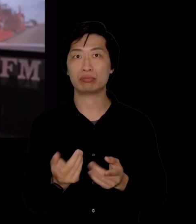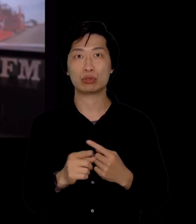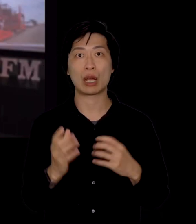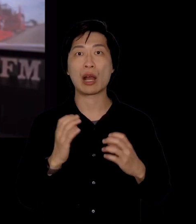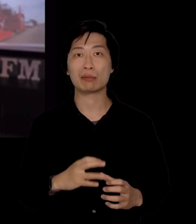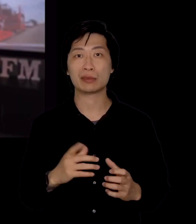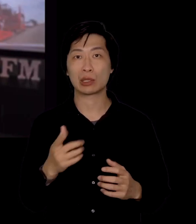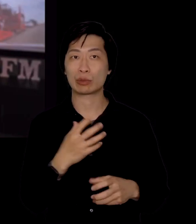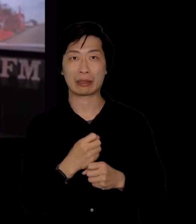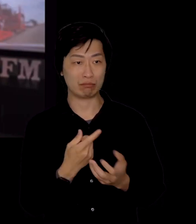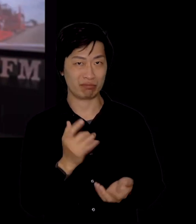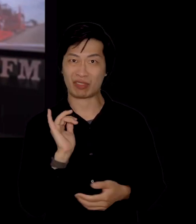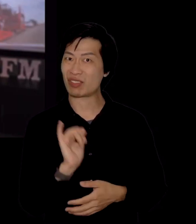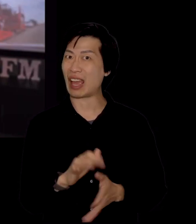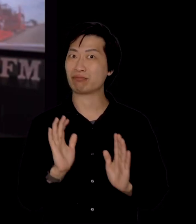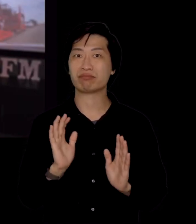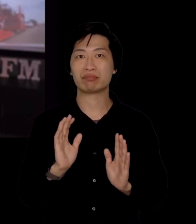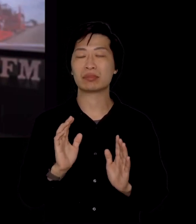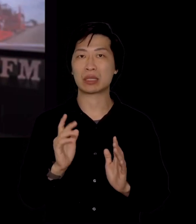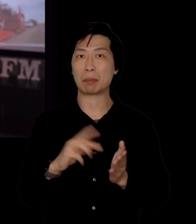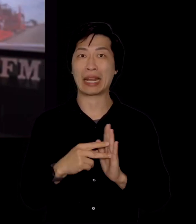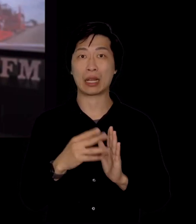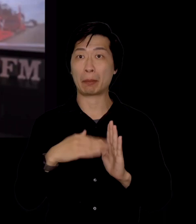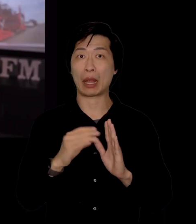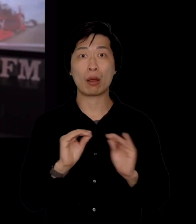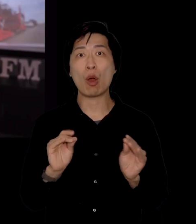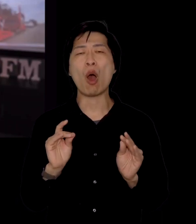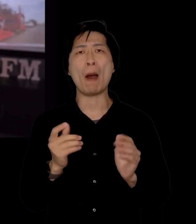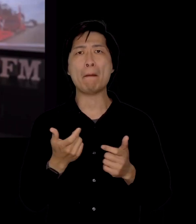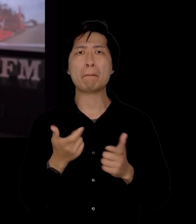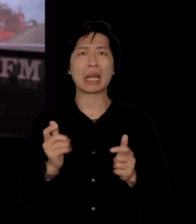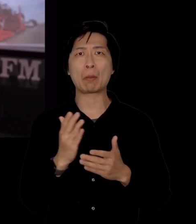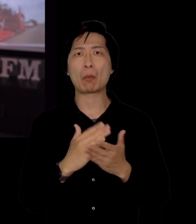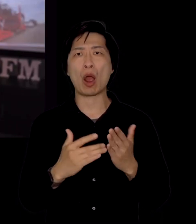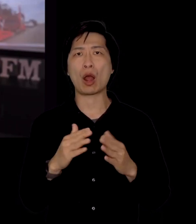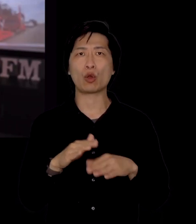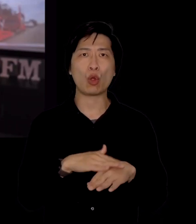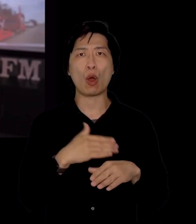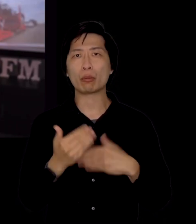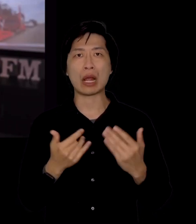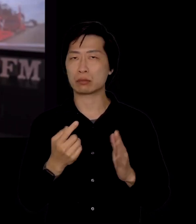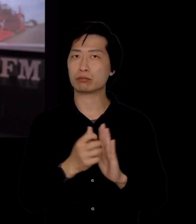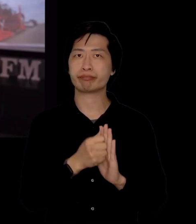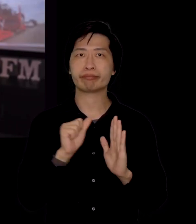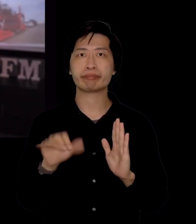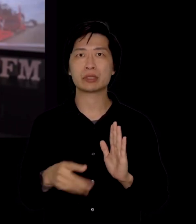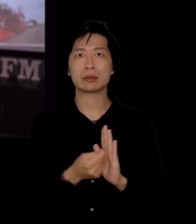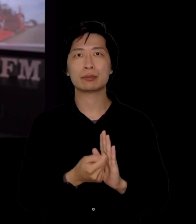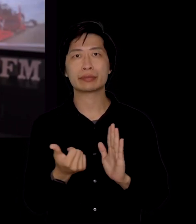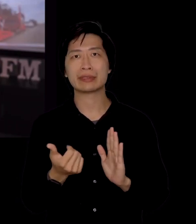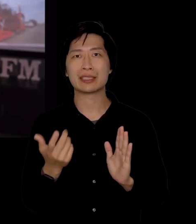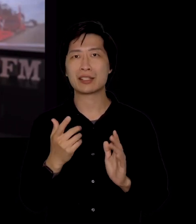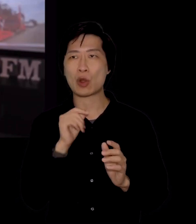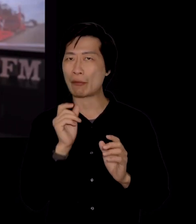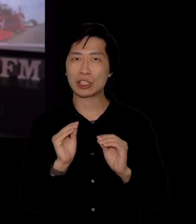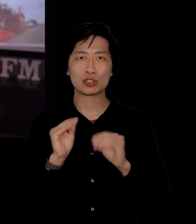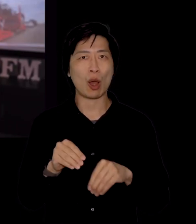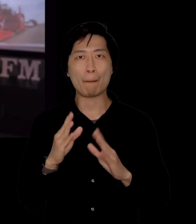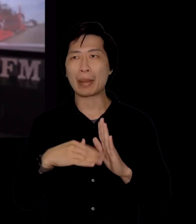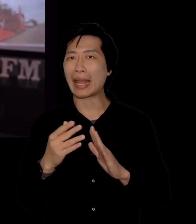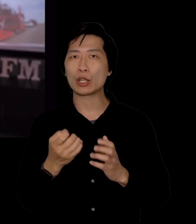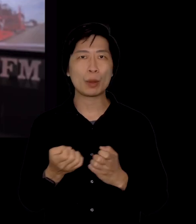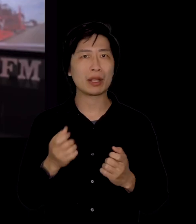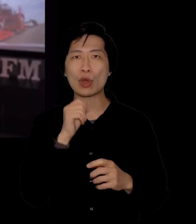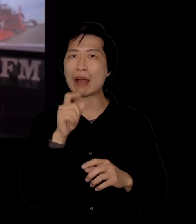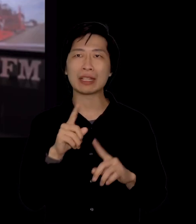how they will be shipping it to the consumer, to the customer, which removes a giant step out of the equation where Tesla doesn't have to install all the